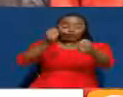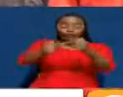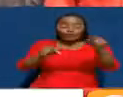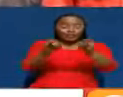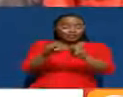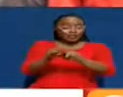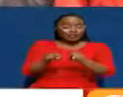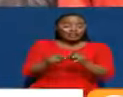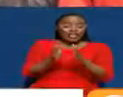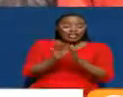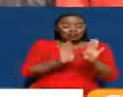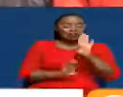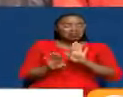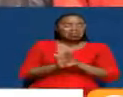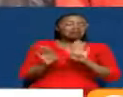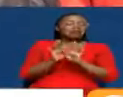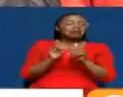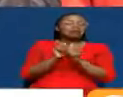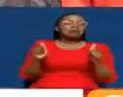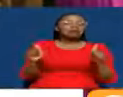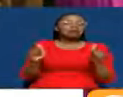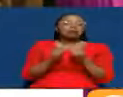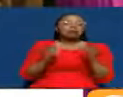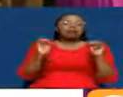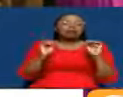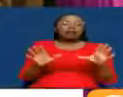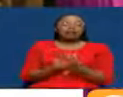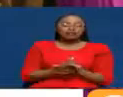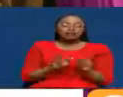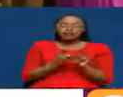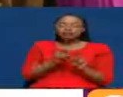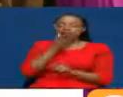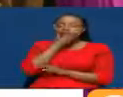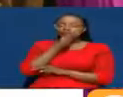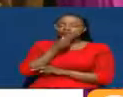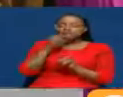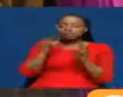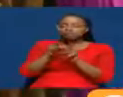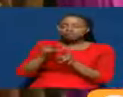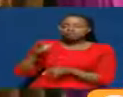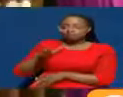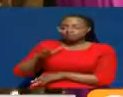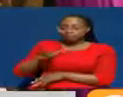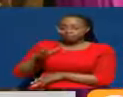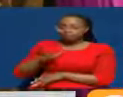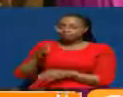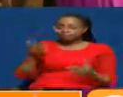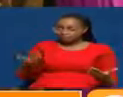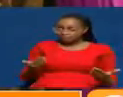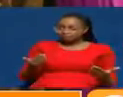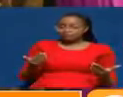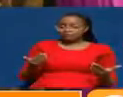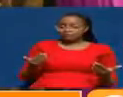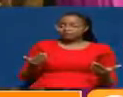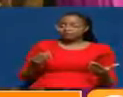the sand, and behaving that everything is well. It is not well. As a father, as a mother, mule katika hali